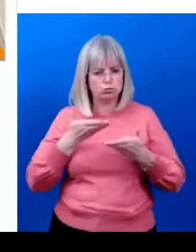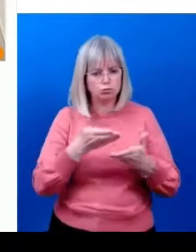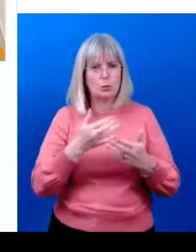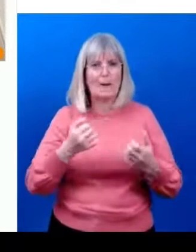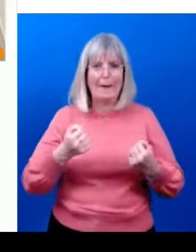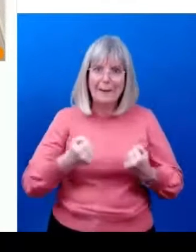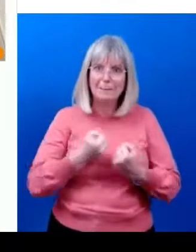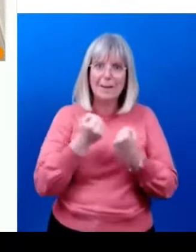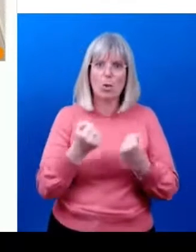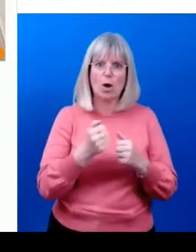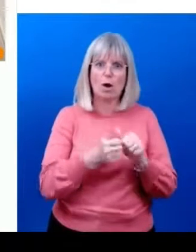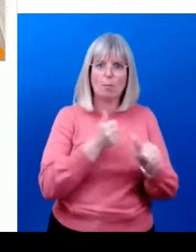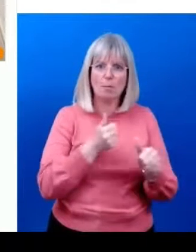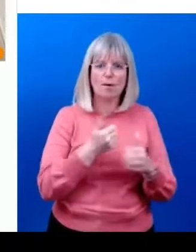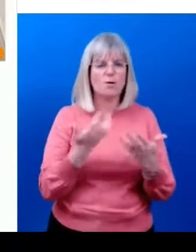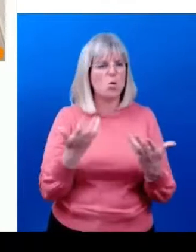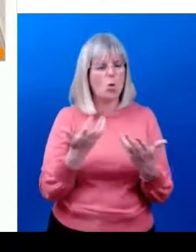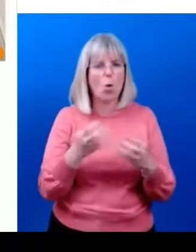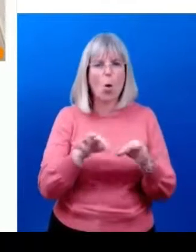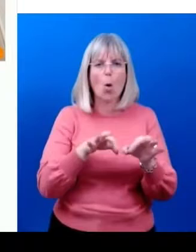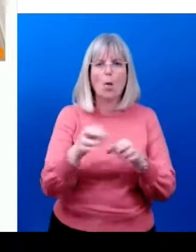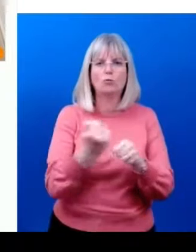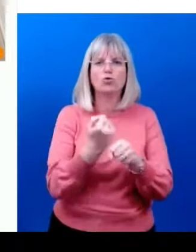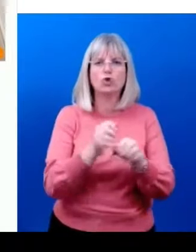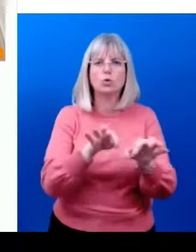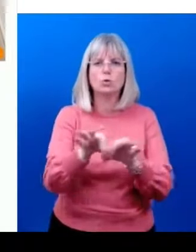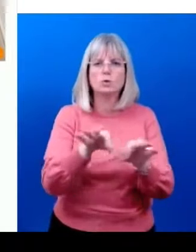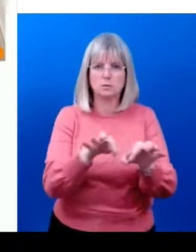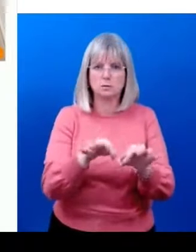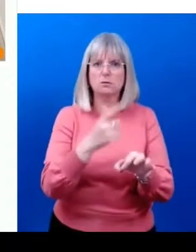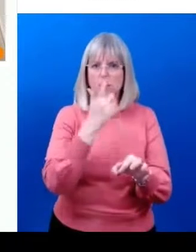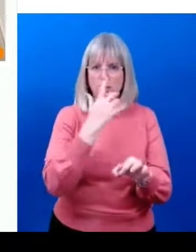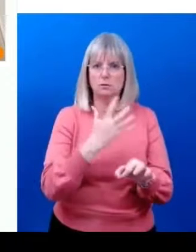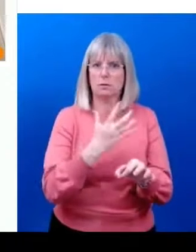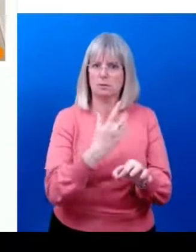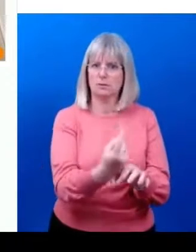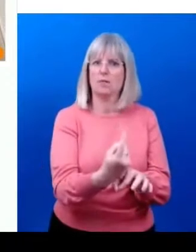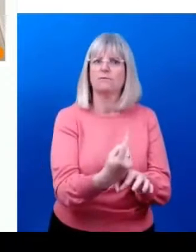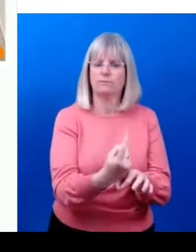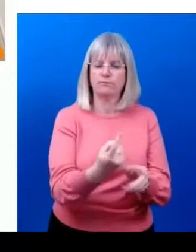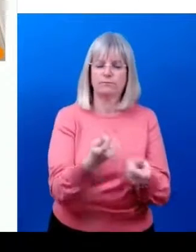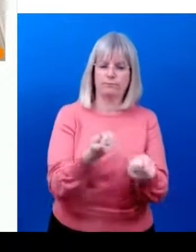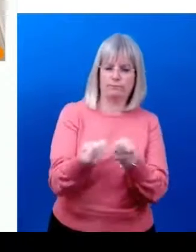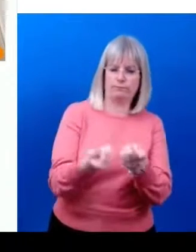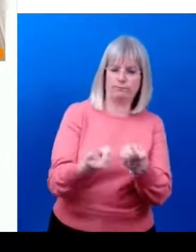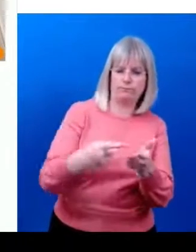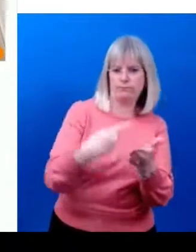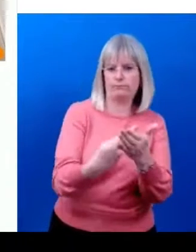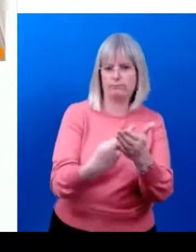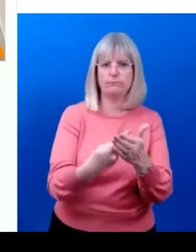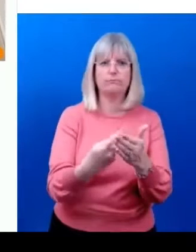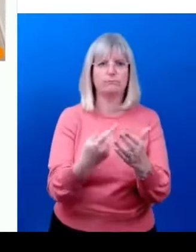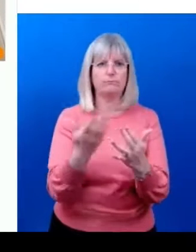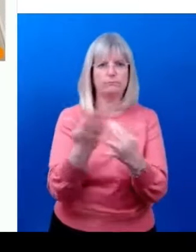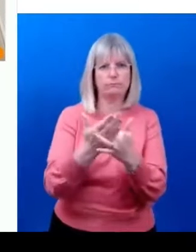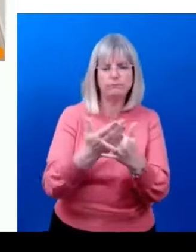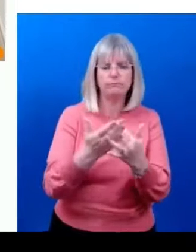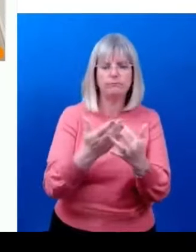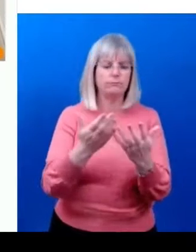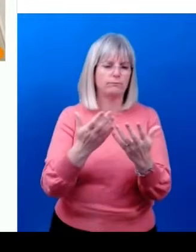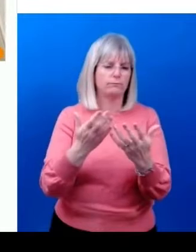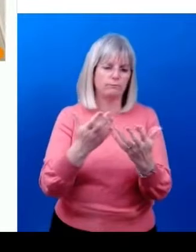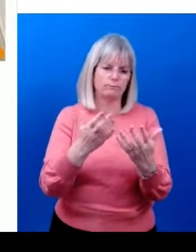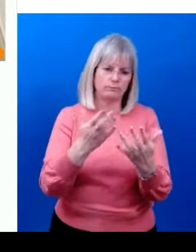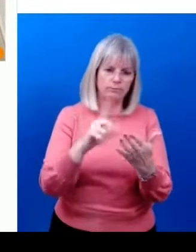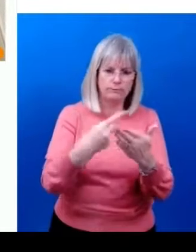this independently. And then finally, just before we close, because we're on our half hour, is to say,